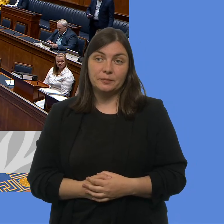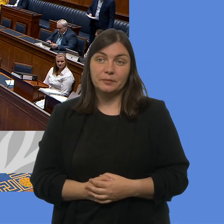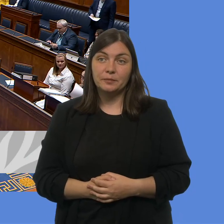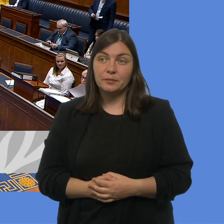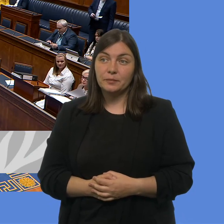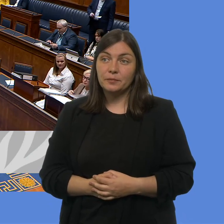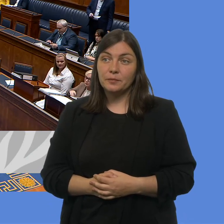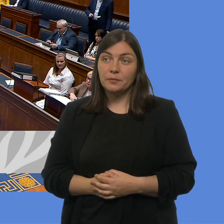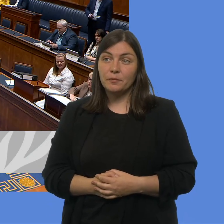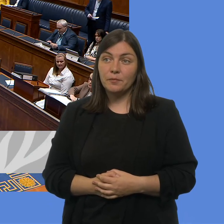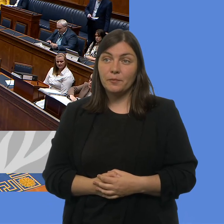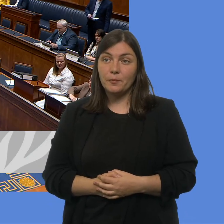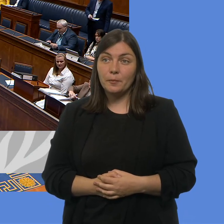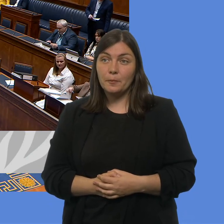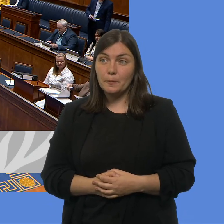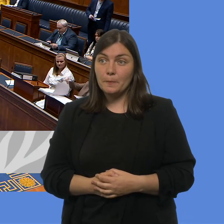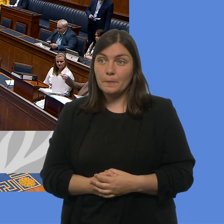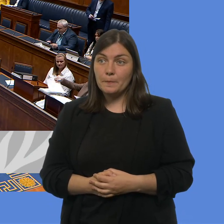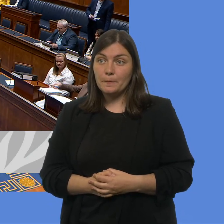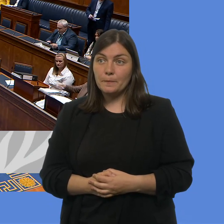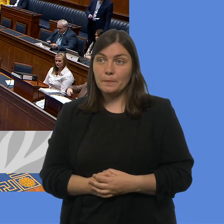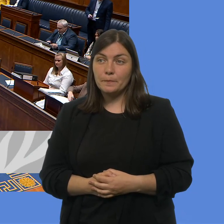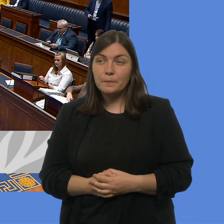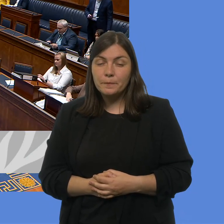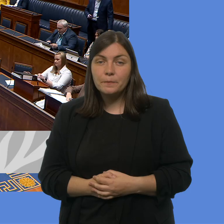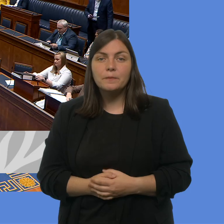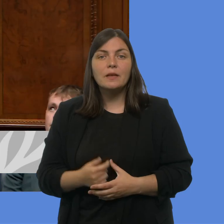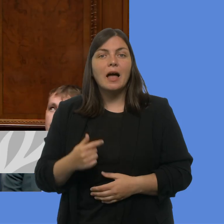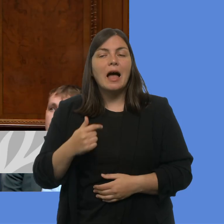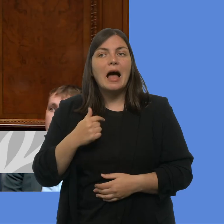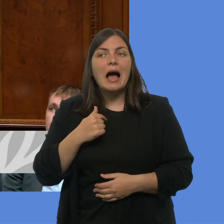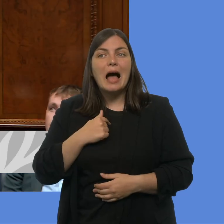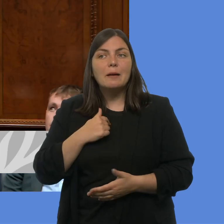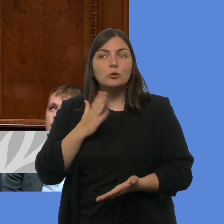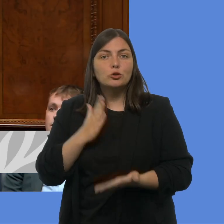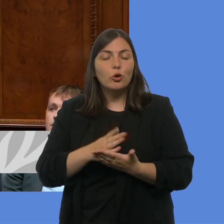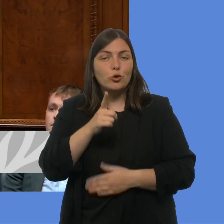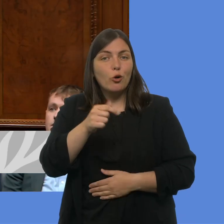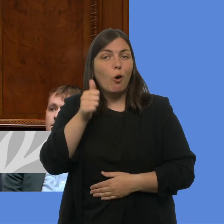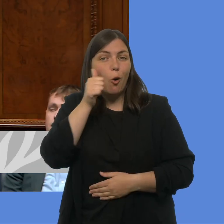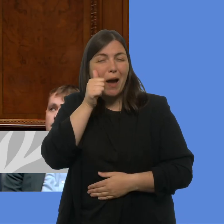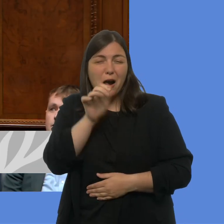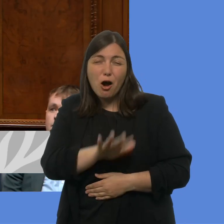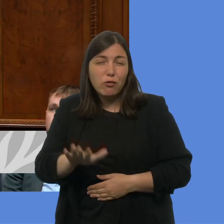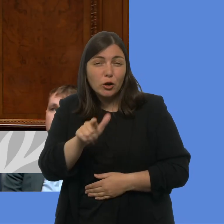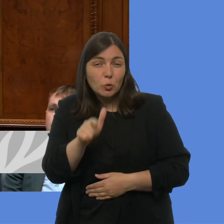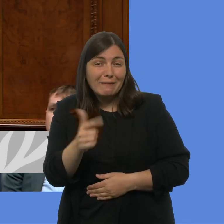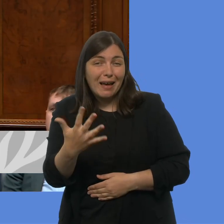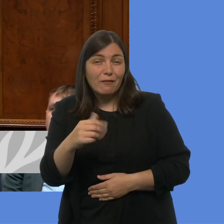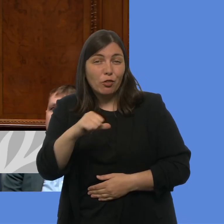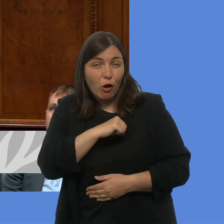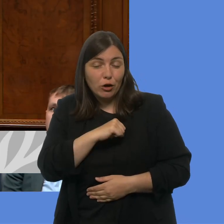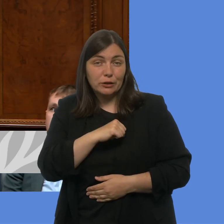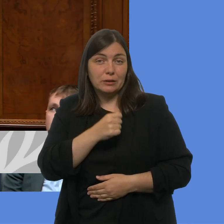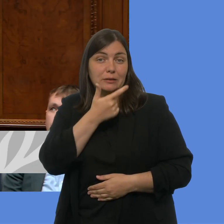First Minister, I'm sure you're very aware there was something around 25,000 Gaels took to the streets of Dublin at the weekend in support and to